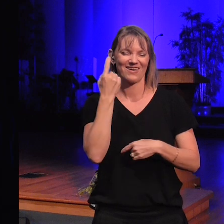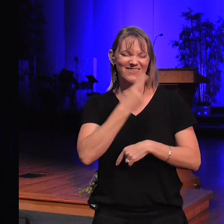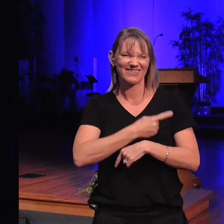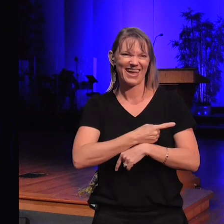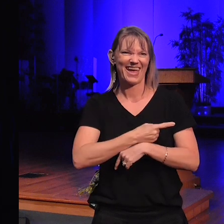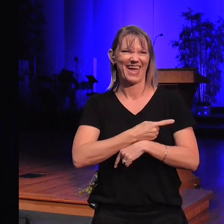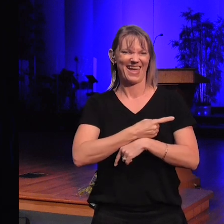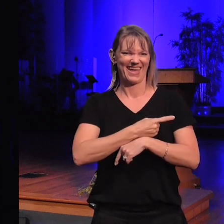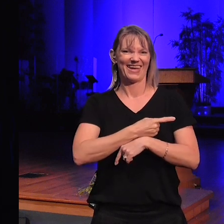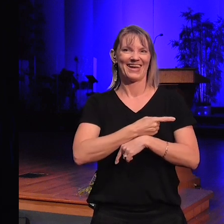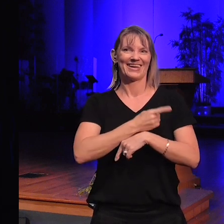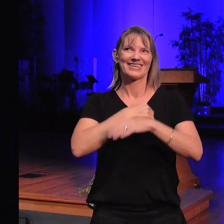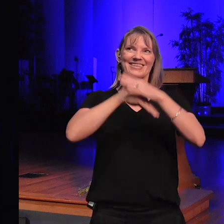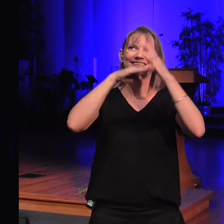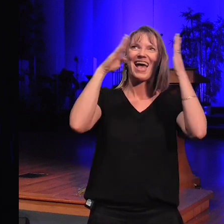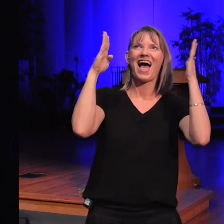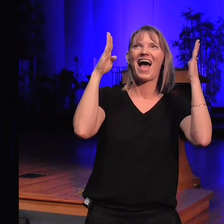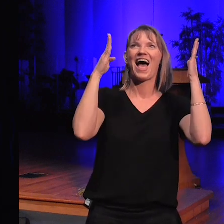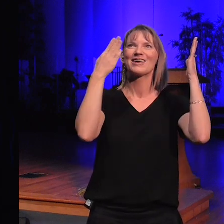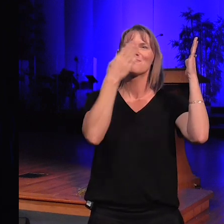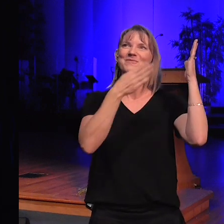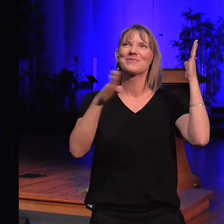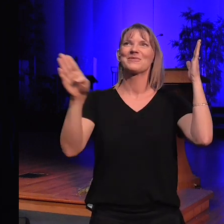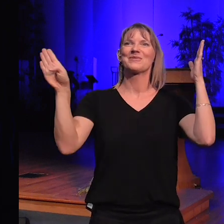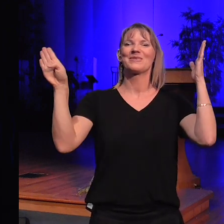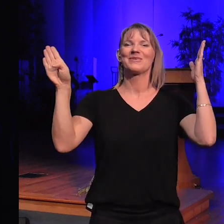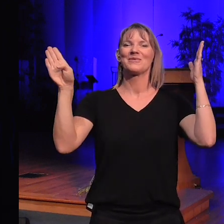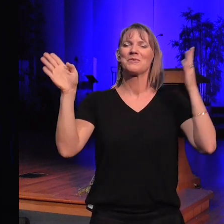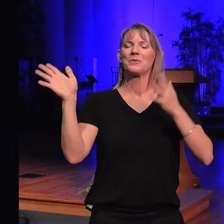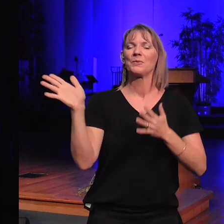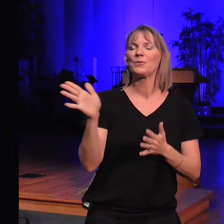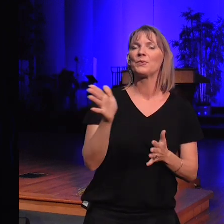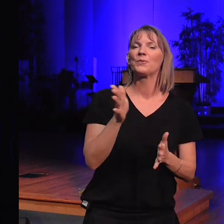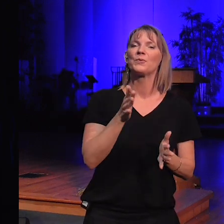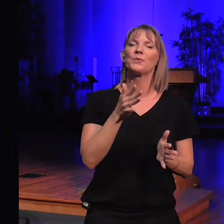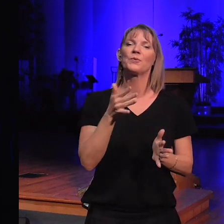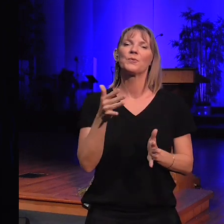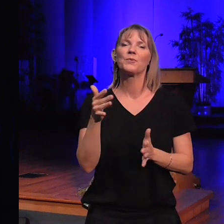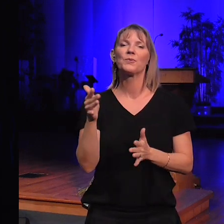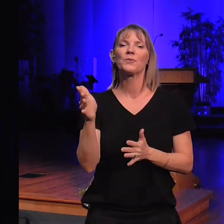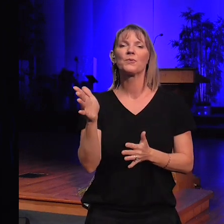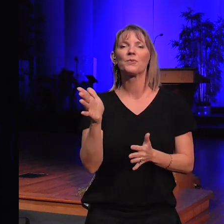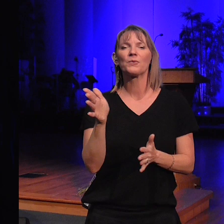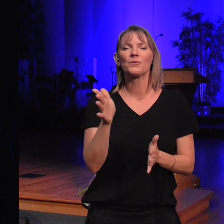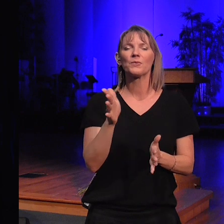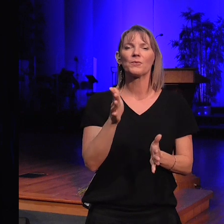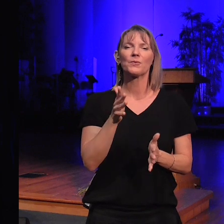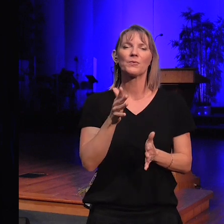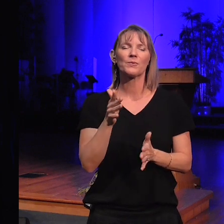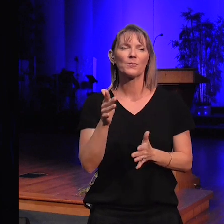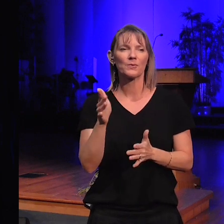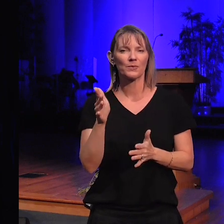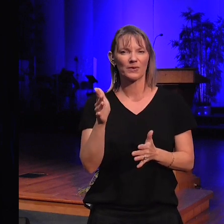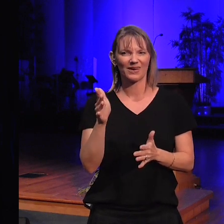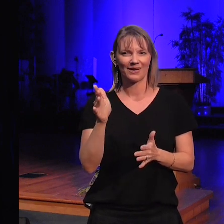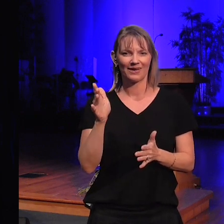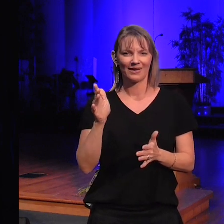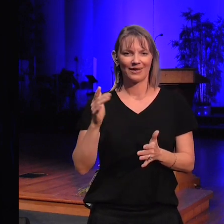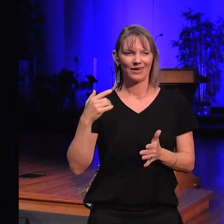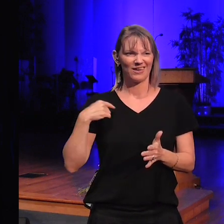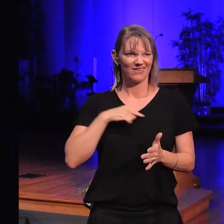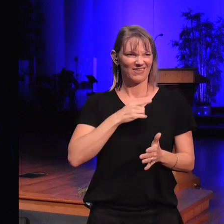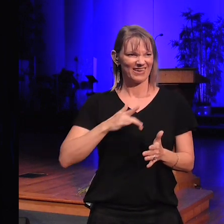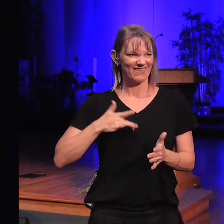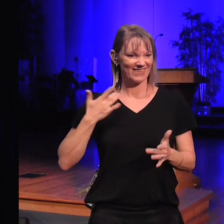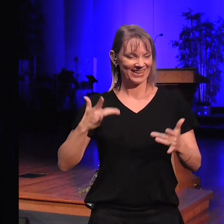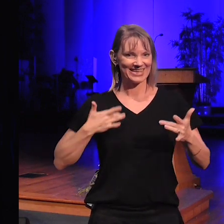blue skies, the light breeze, the excitement that we feel on